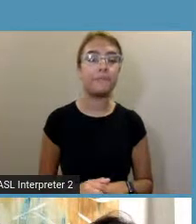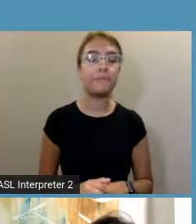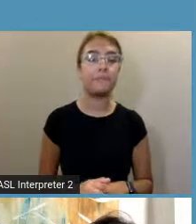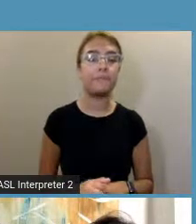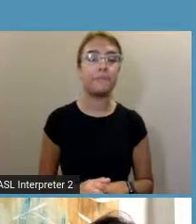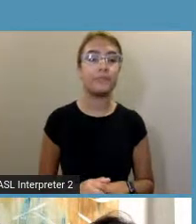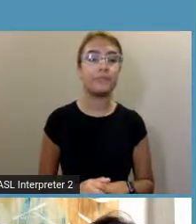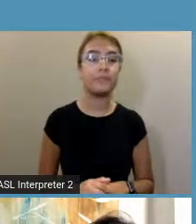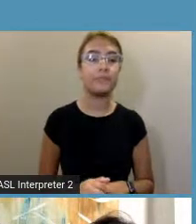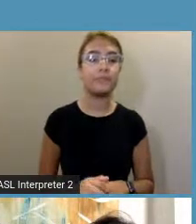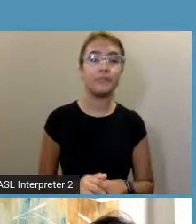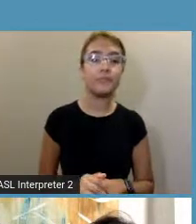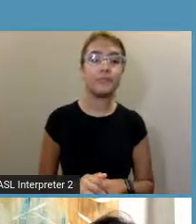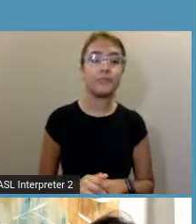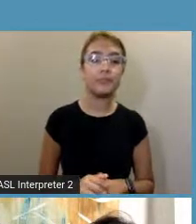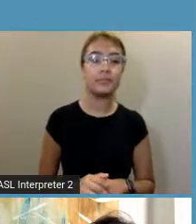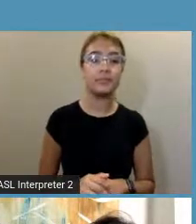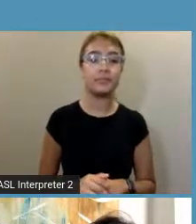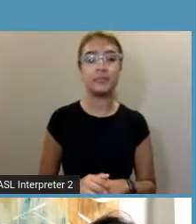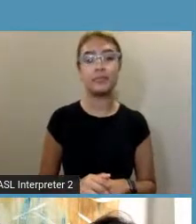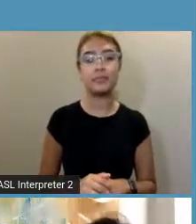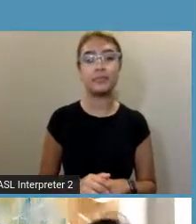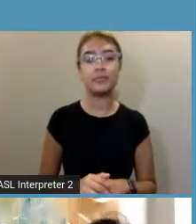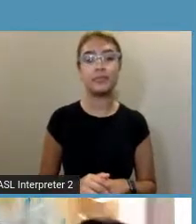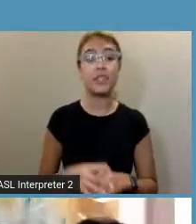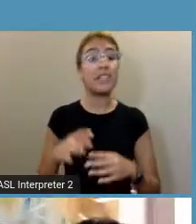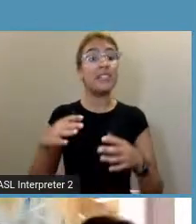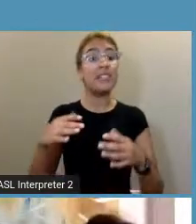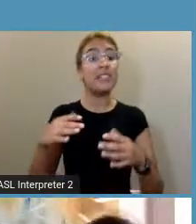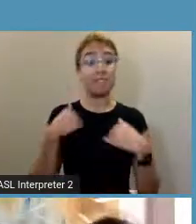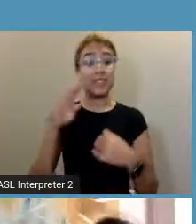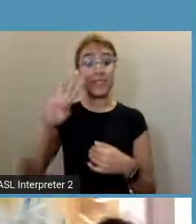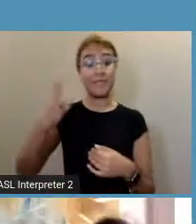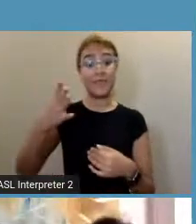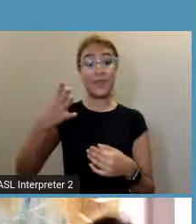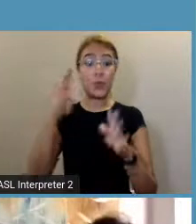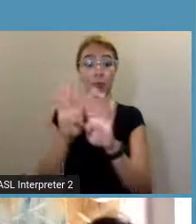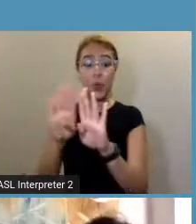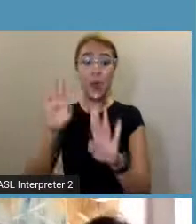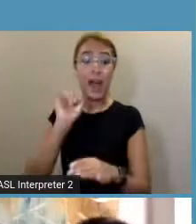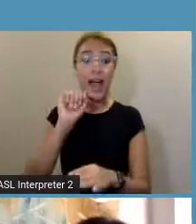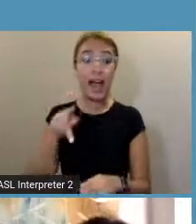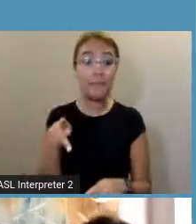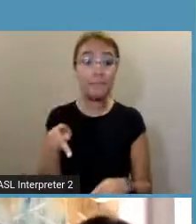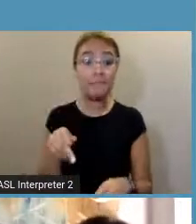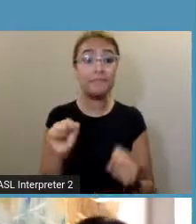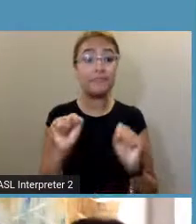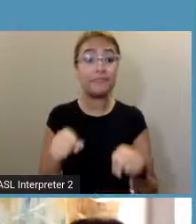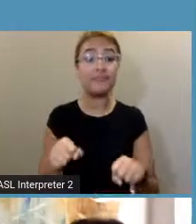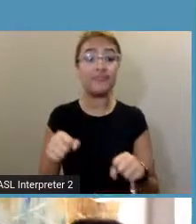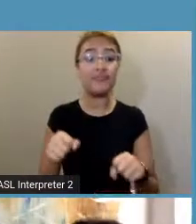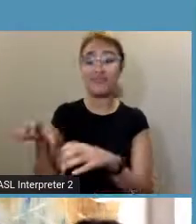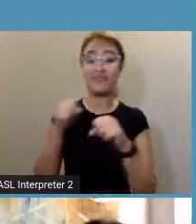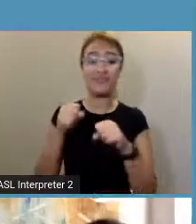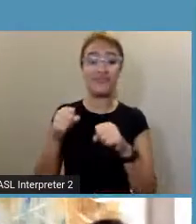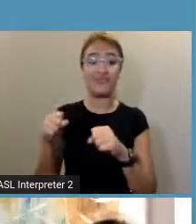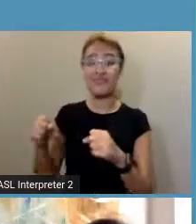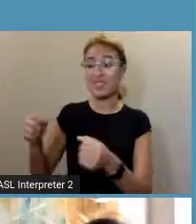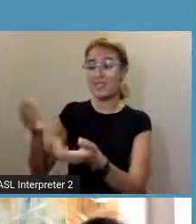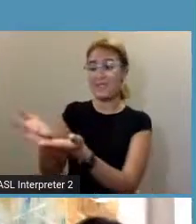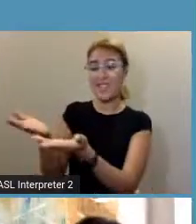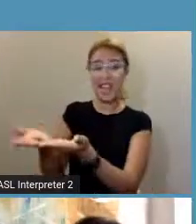There's a very an app called Fourth Wall app, which does this. And it literally, you can take a sculpture, put it on the